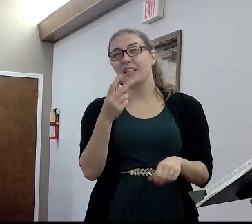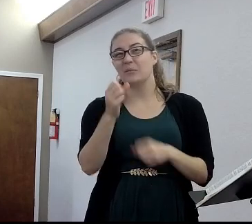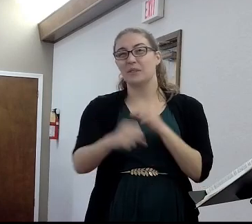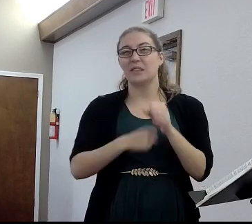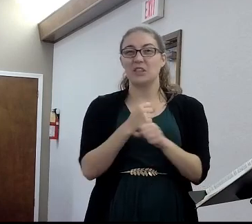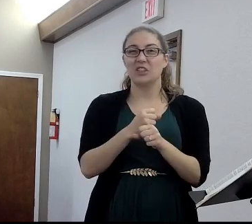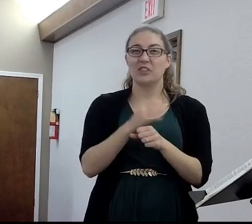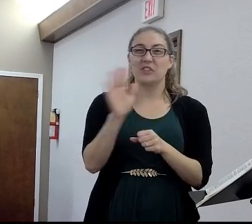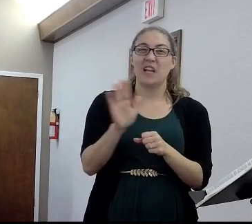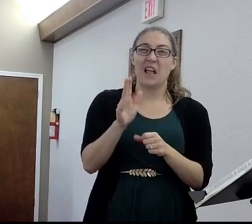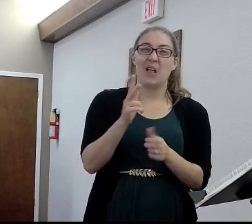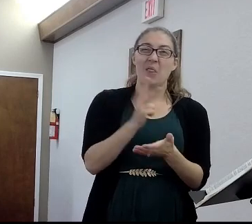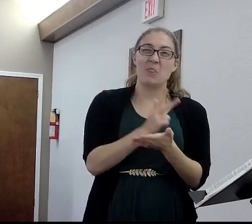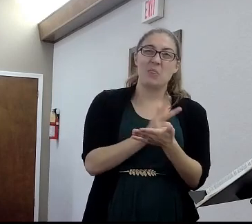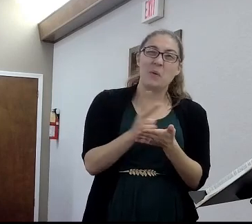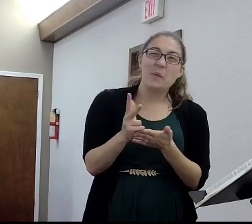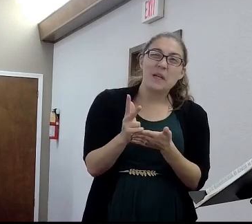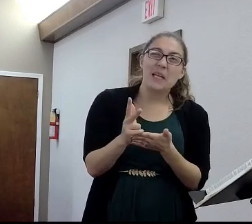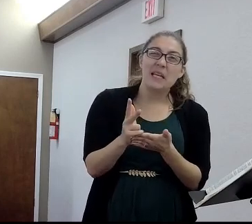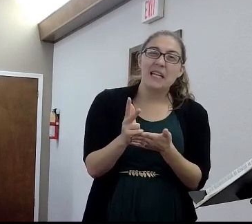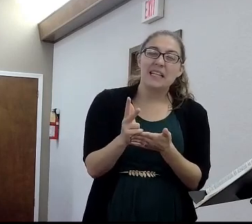For like three weeks. You have to mow the grass.